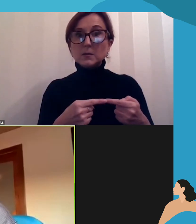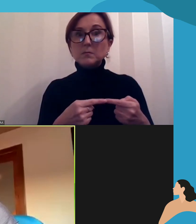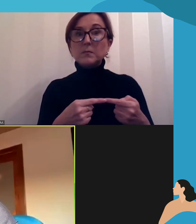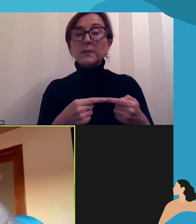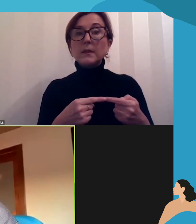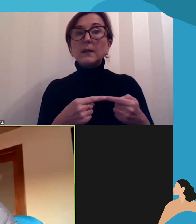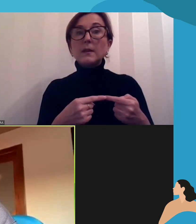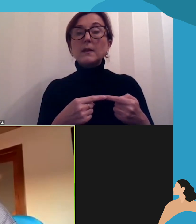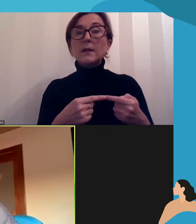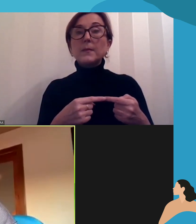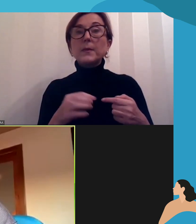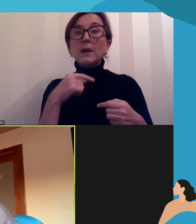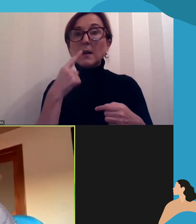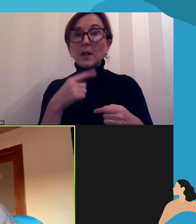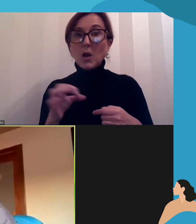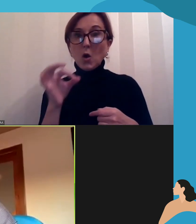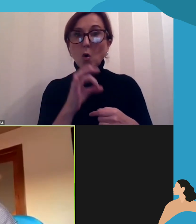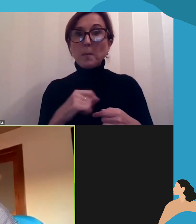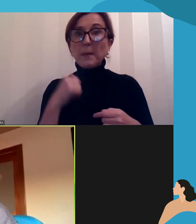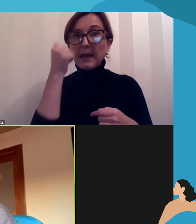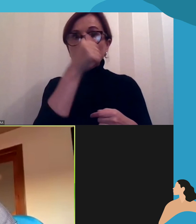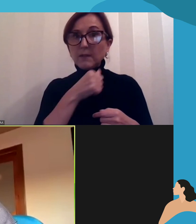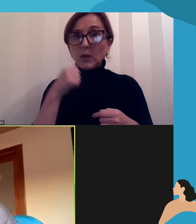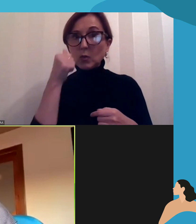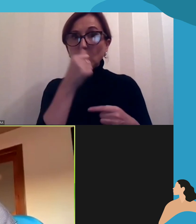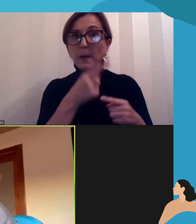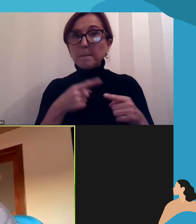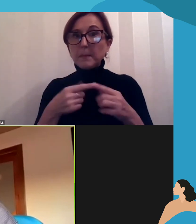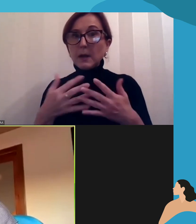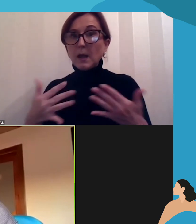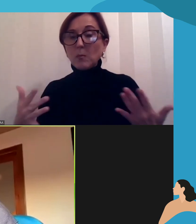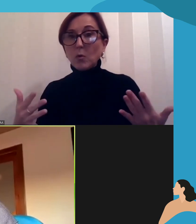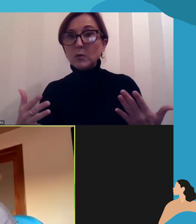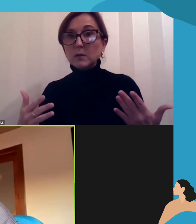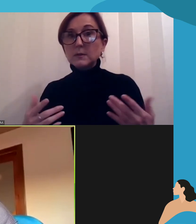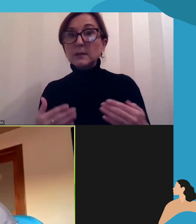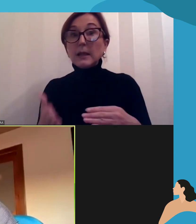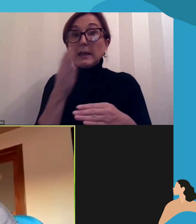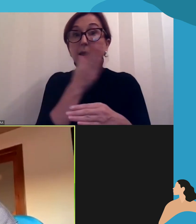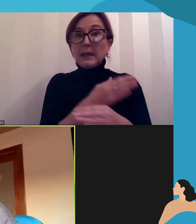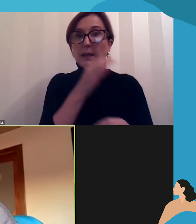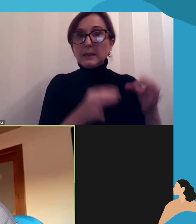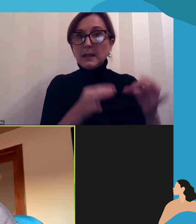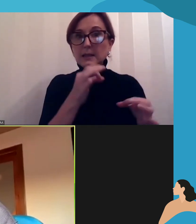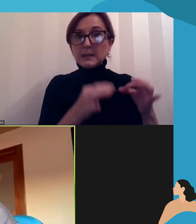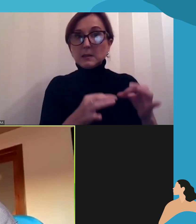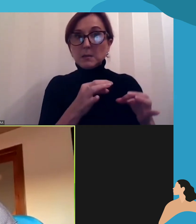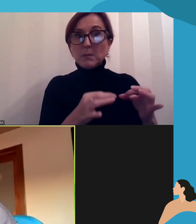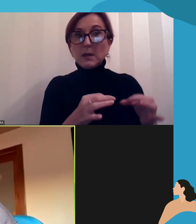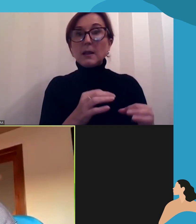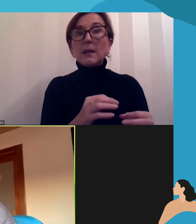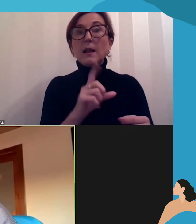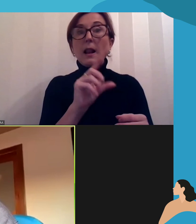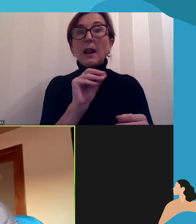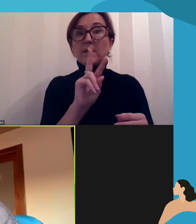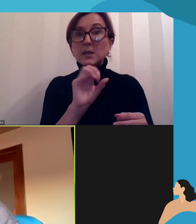the Court of Human Rights, certain measures are implemented. Speaking of individual measures,